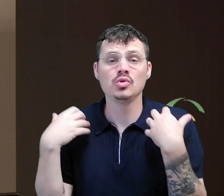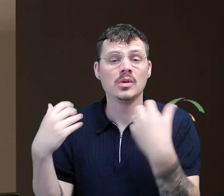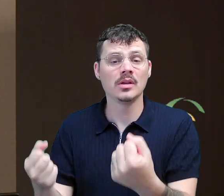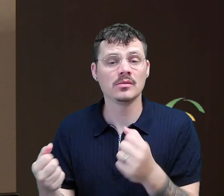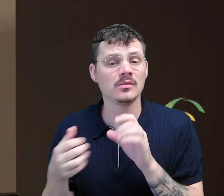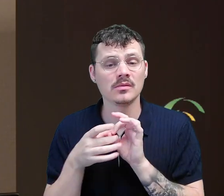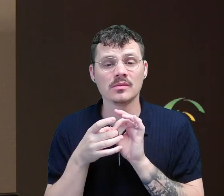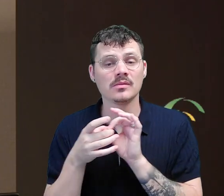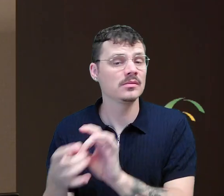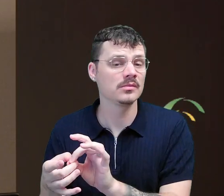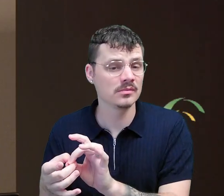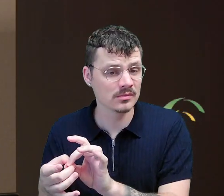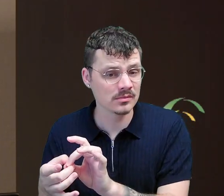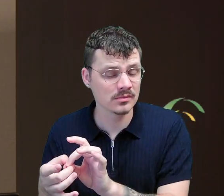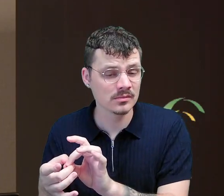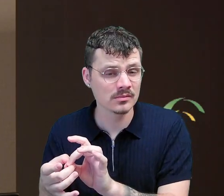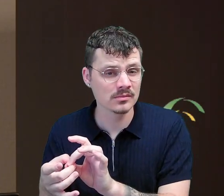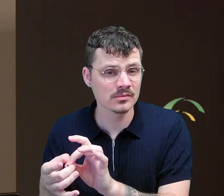related to